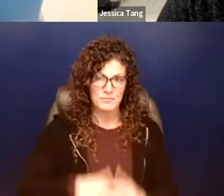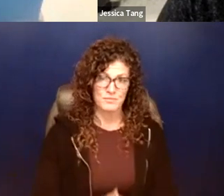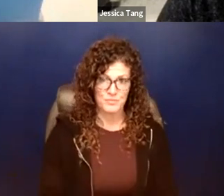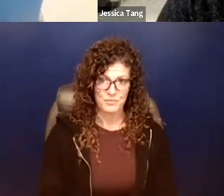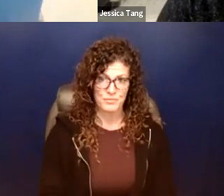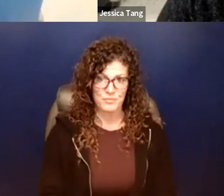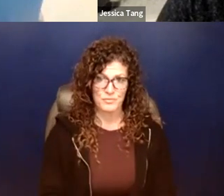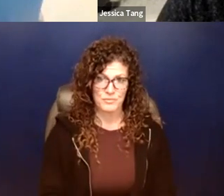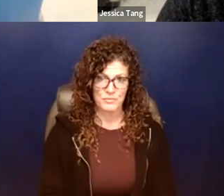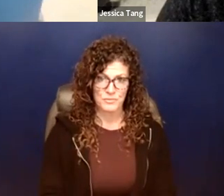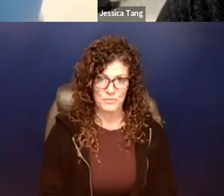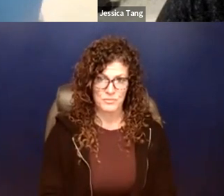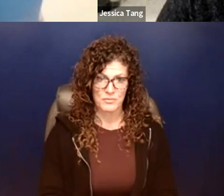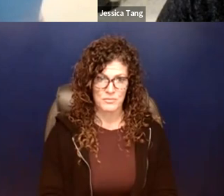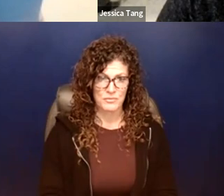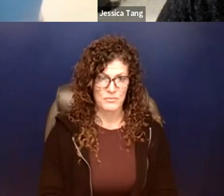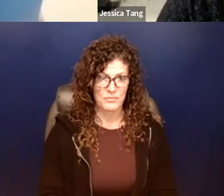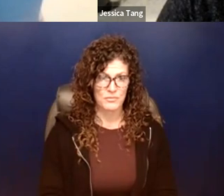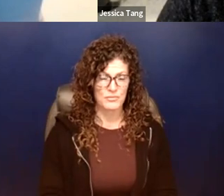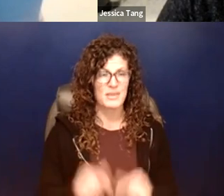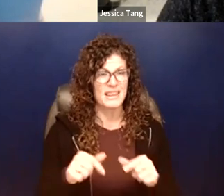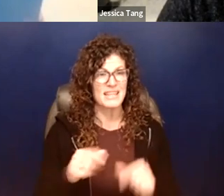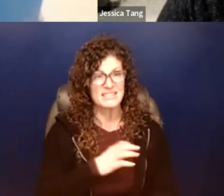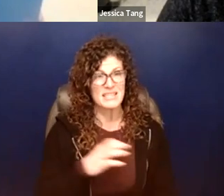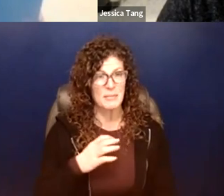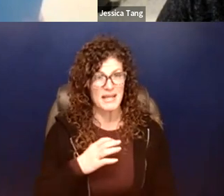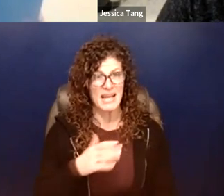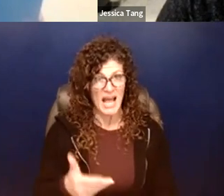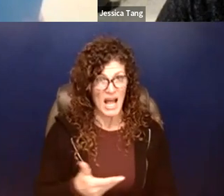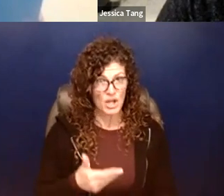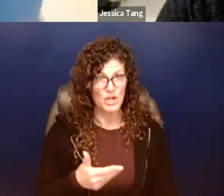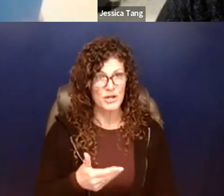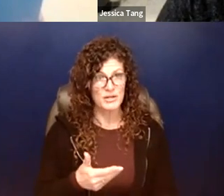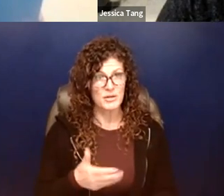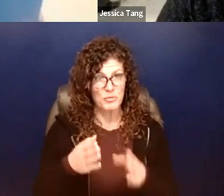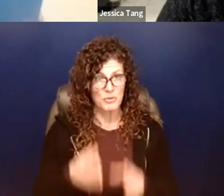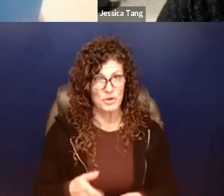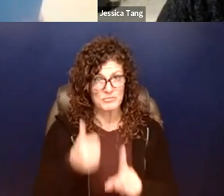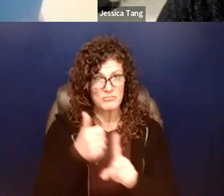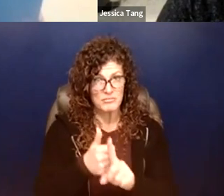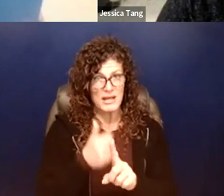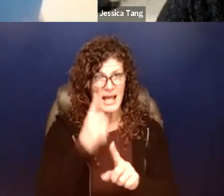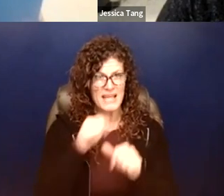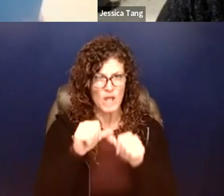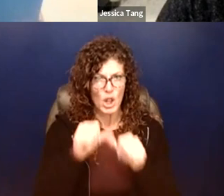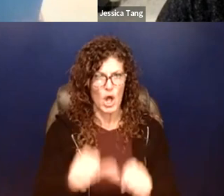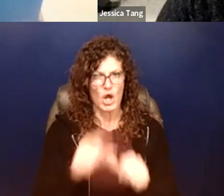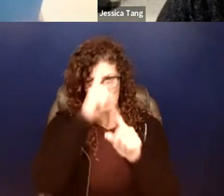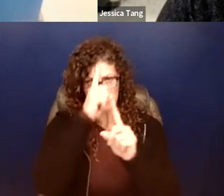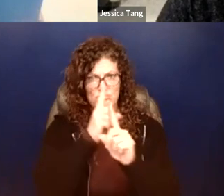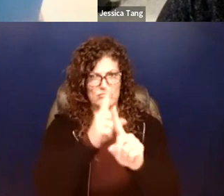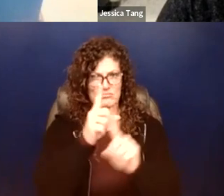What I would recommend is that this committee get somebody who has a long-term kind of strategic